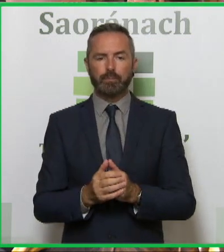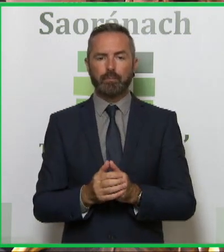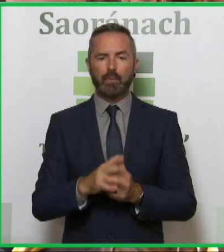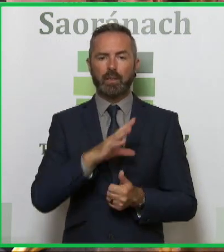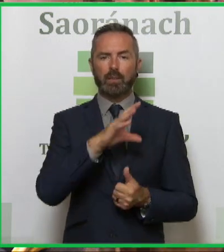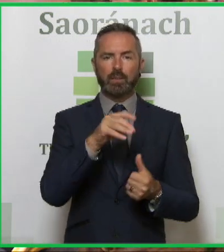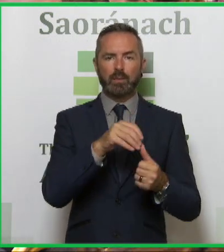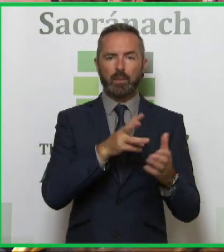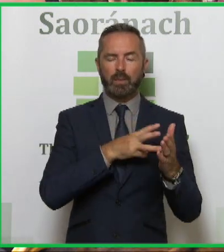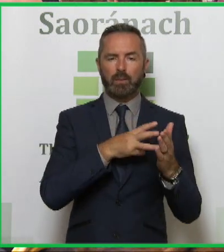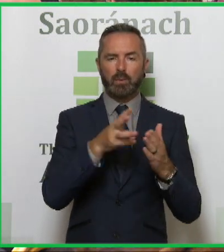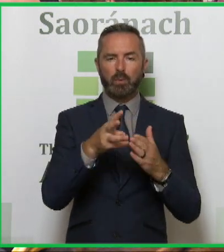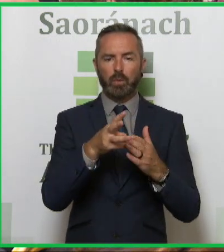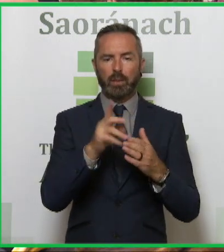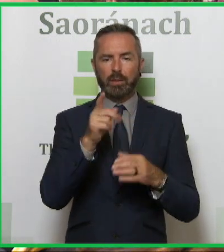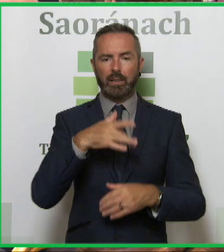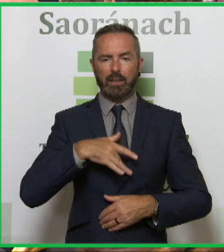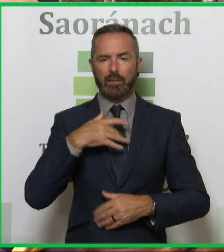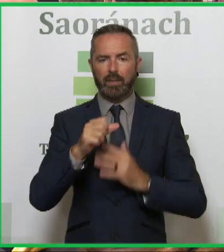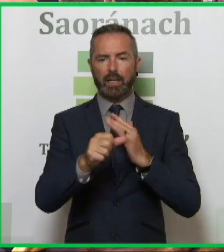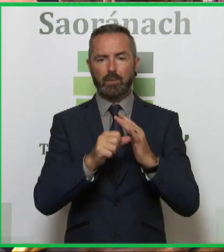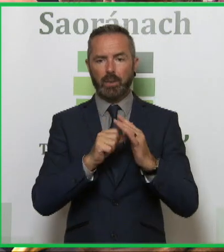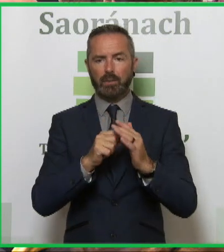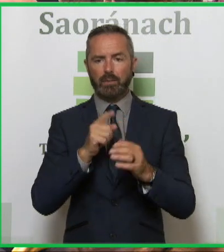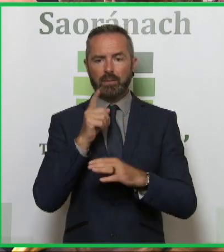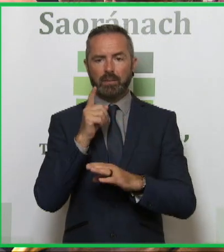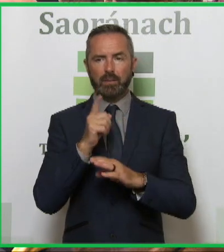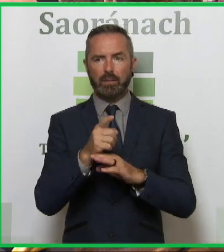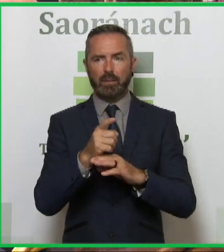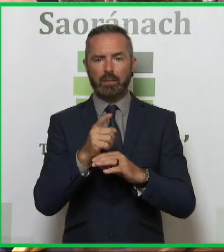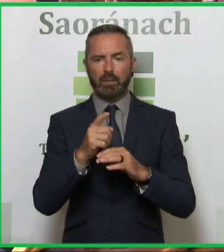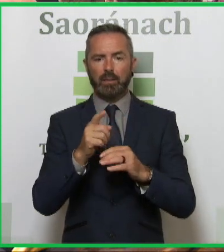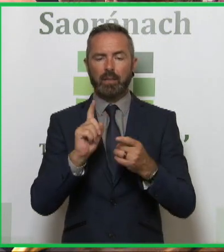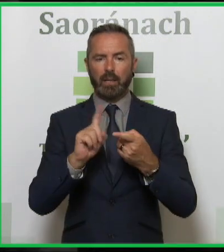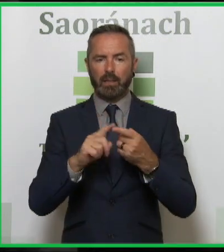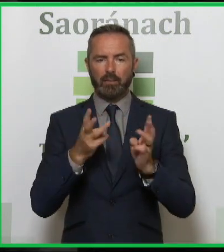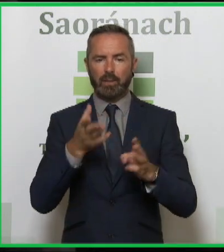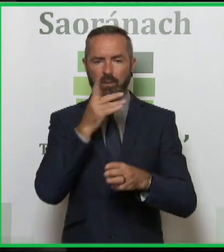especially when the lived experience is spoken about.